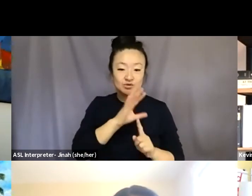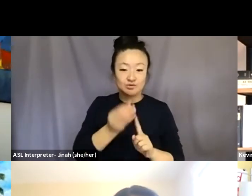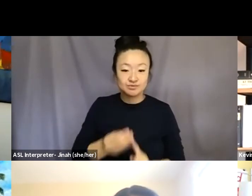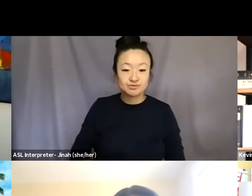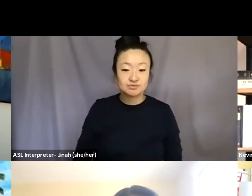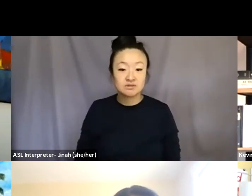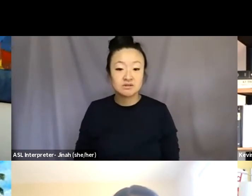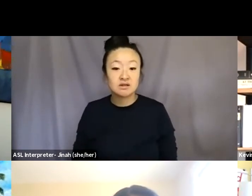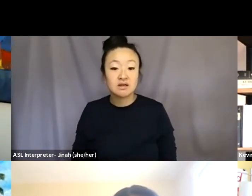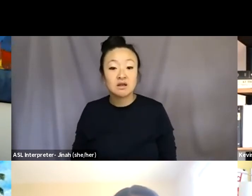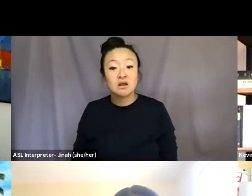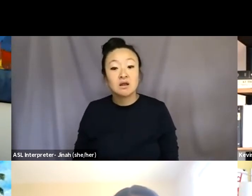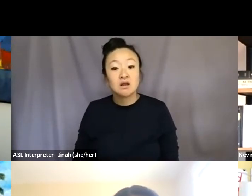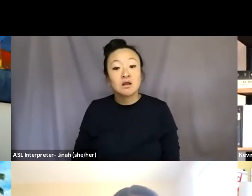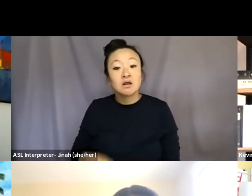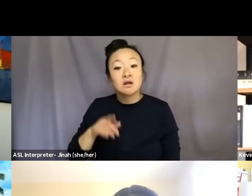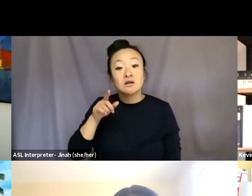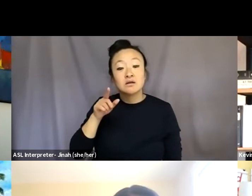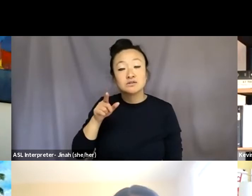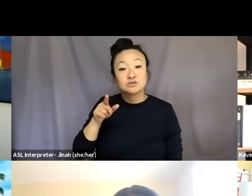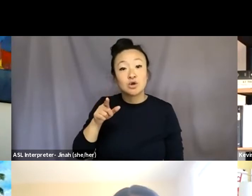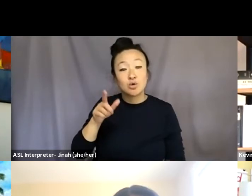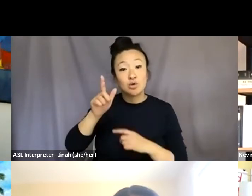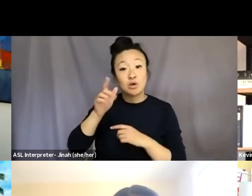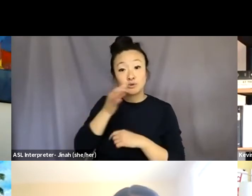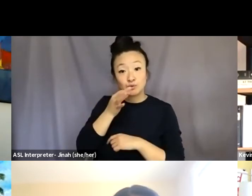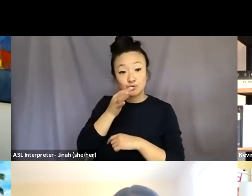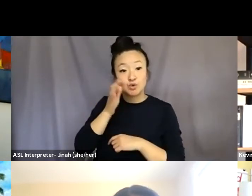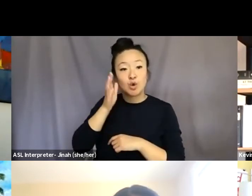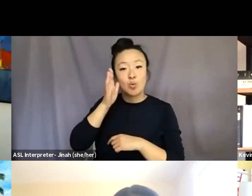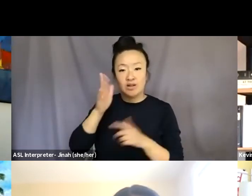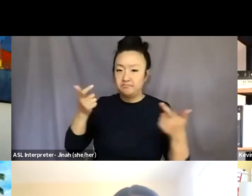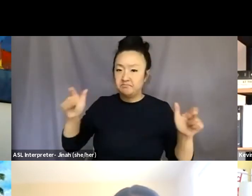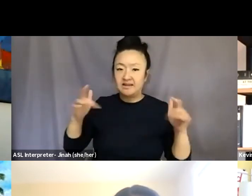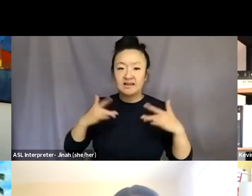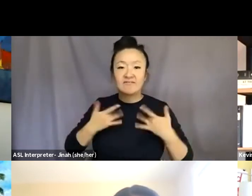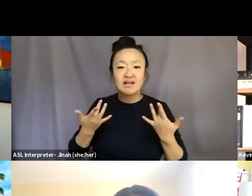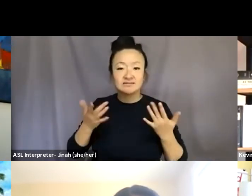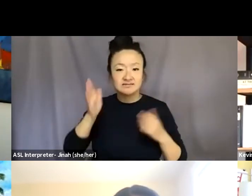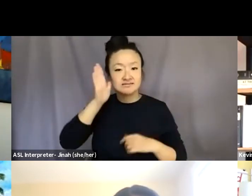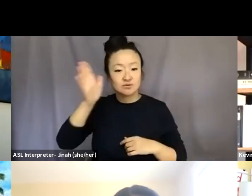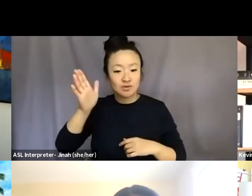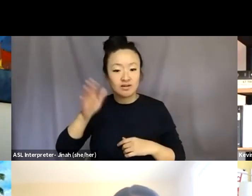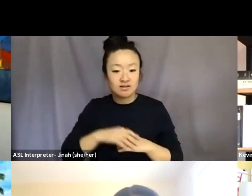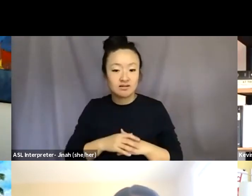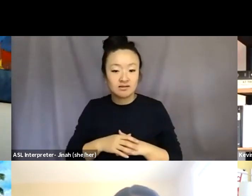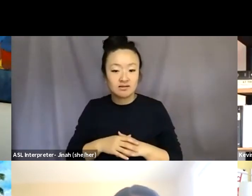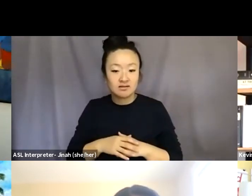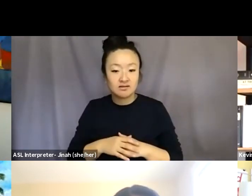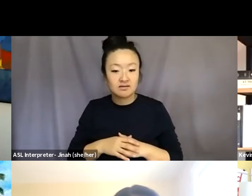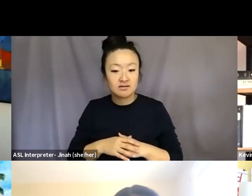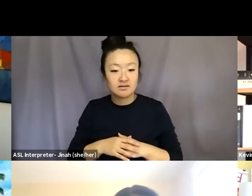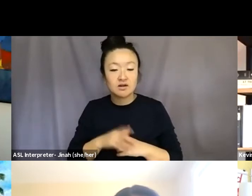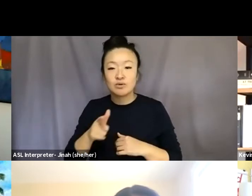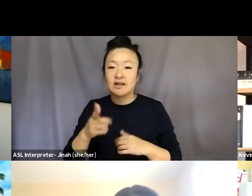the latter part of like starting pretty soon, we're going to have big events. And so big events is very fun